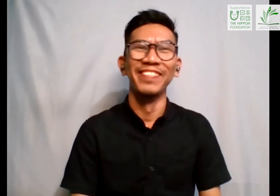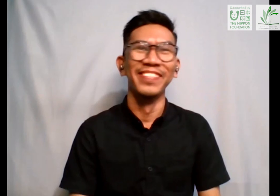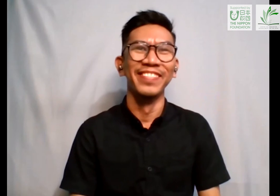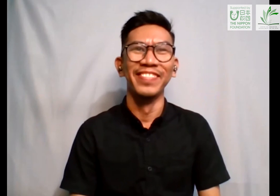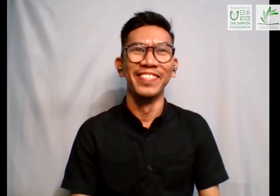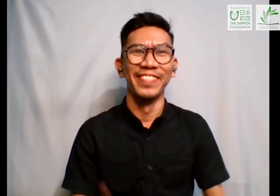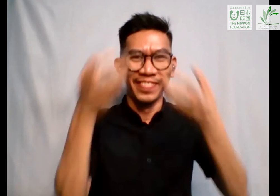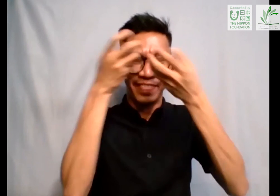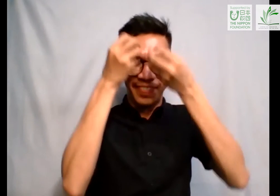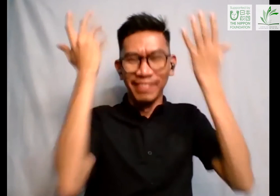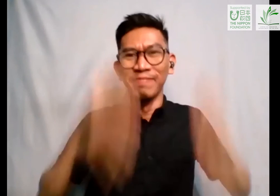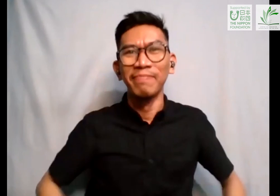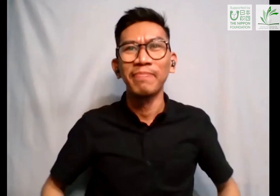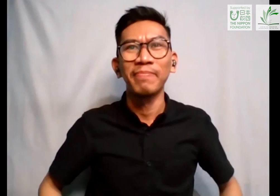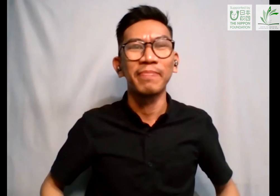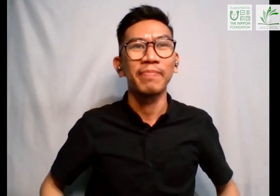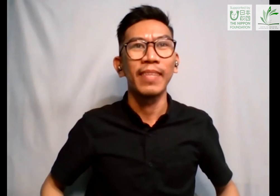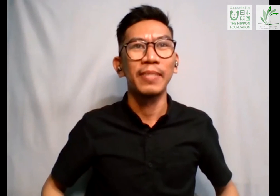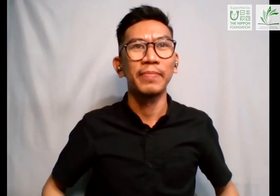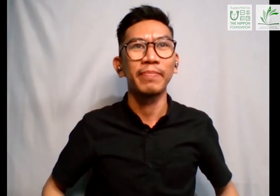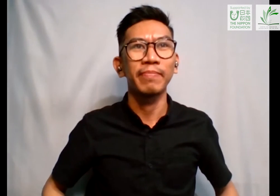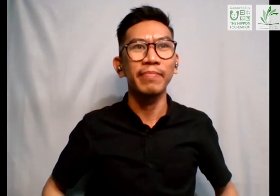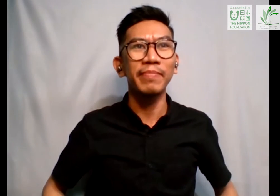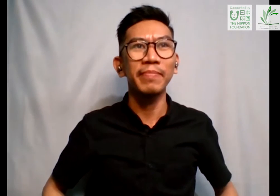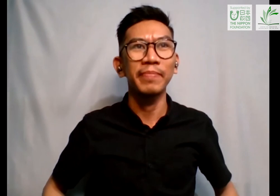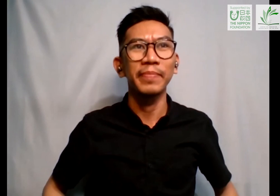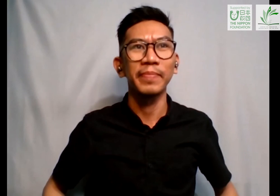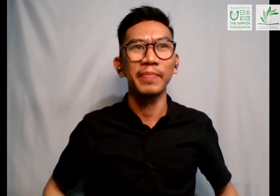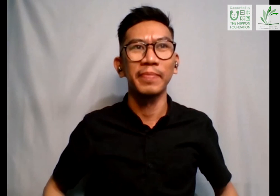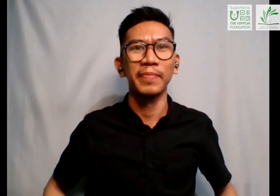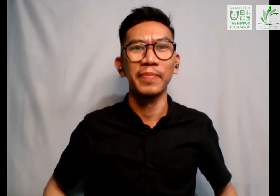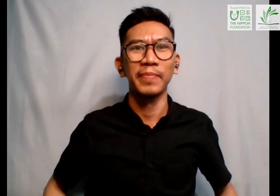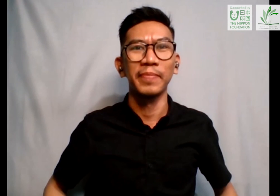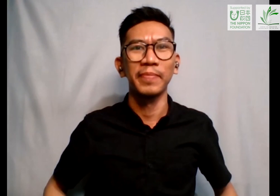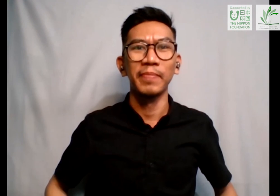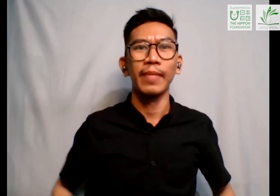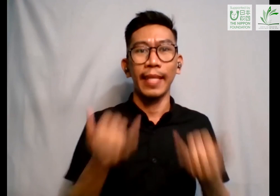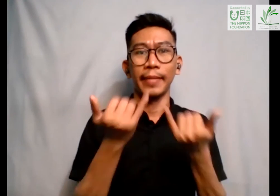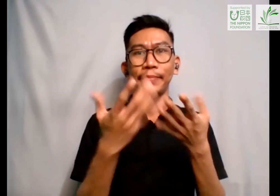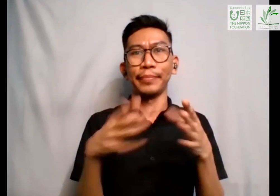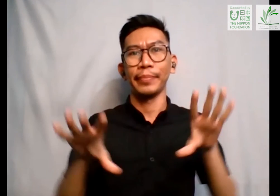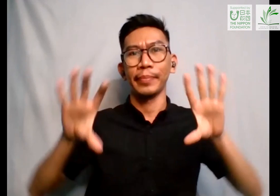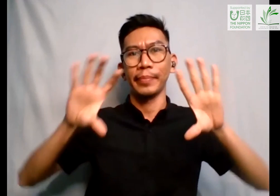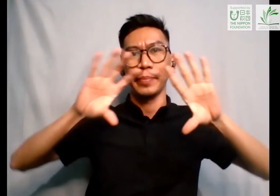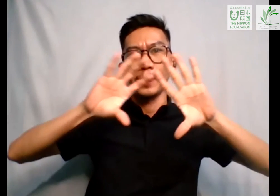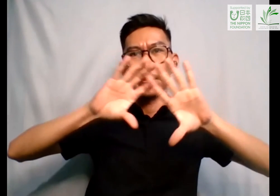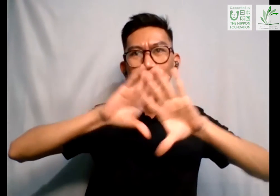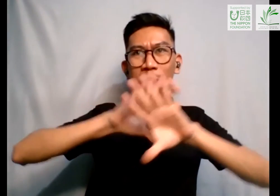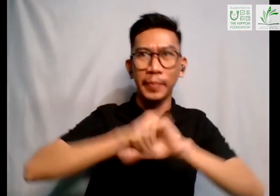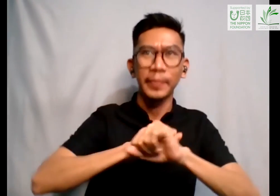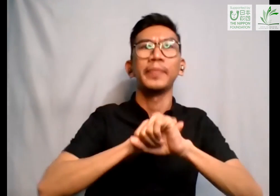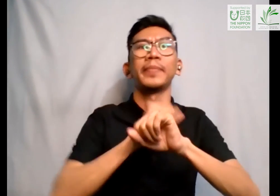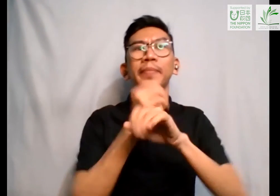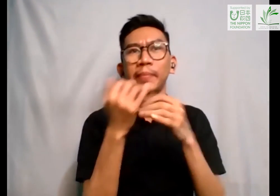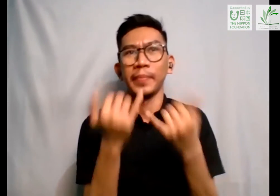Yeah. Okay. All right. So then we'll close for now. It's almost time to close anyway.